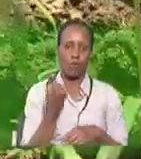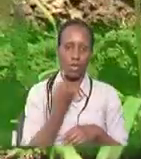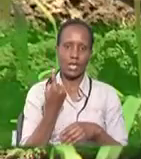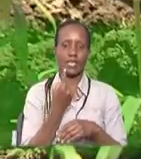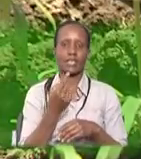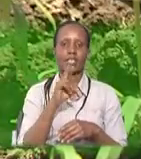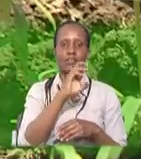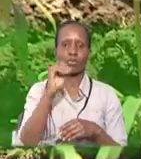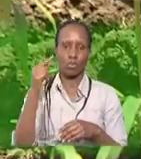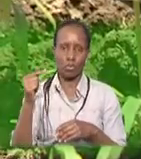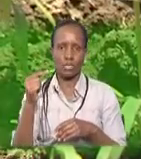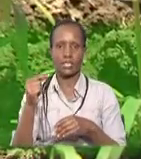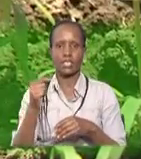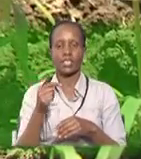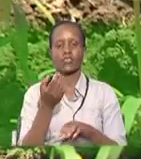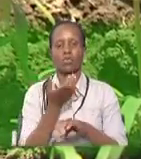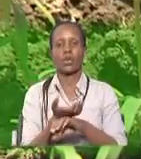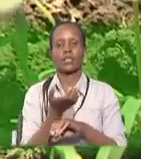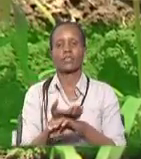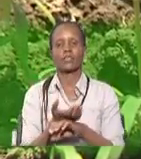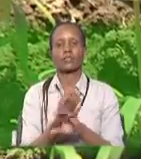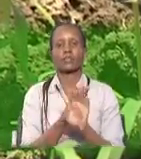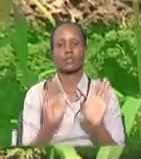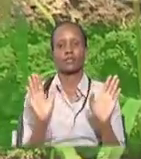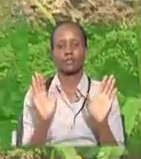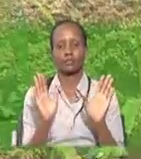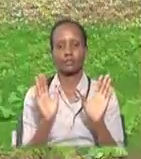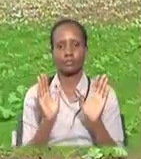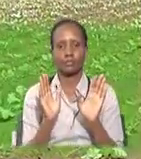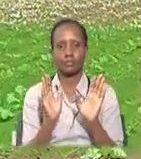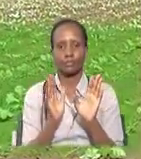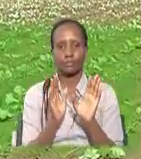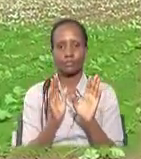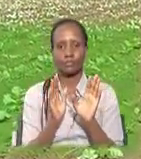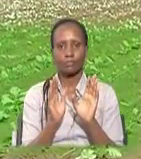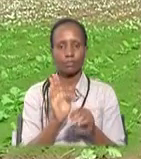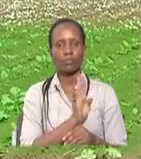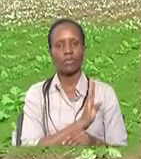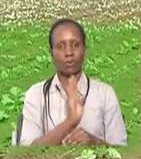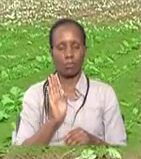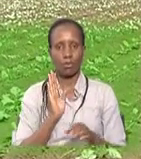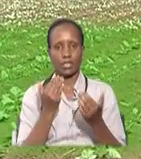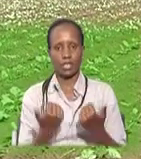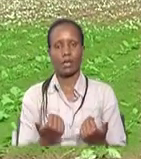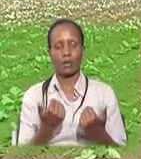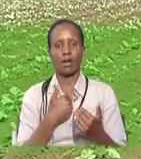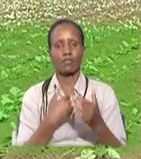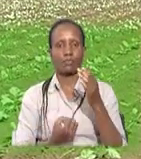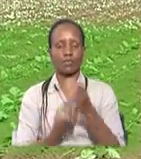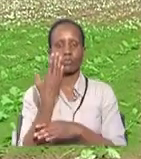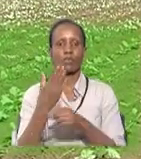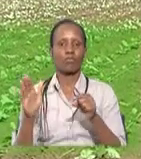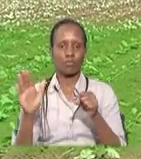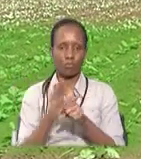the immediate root zone of each plant is wetted. The board has installed